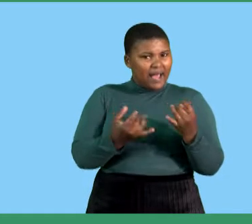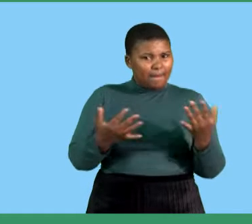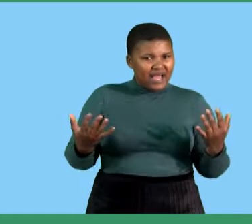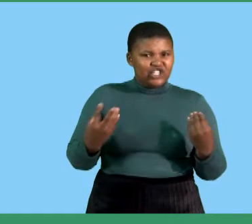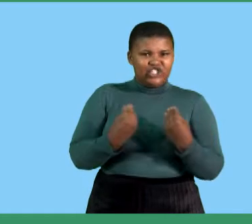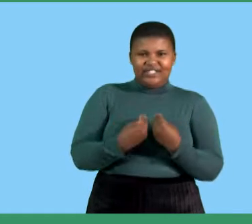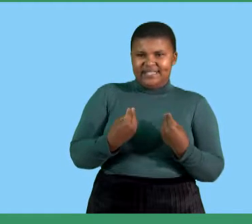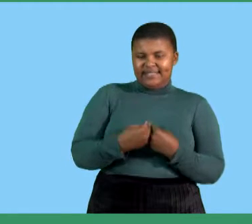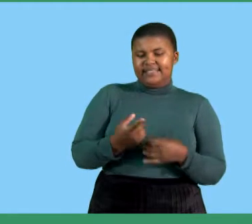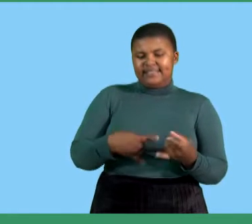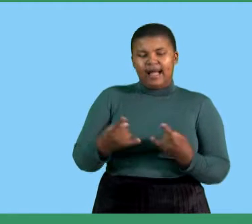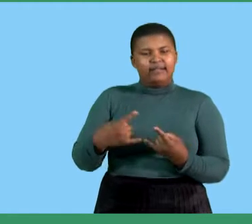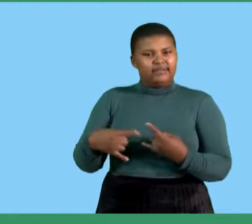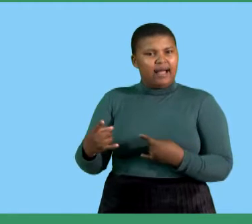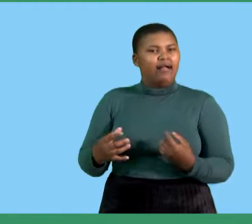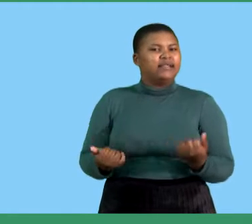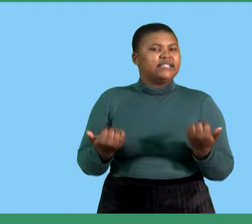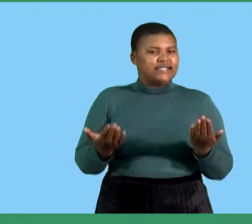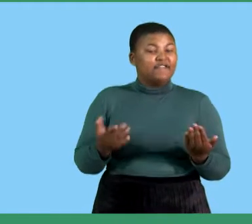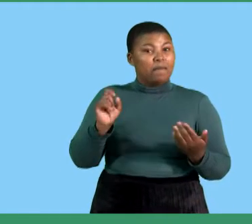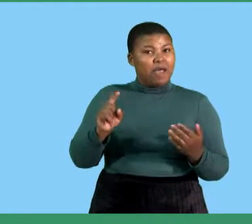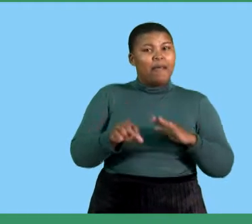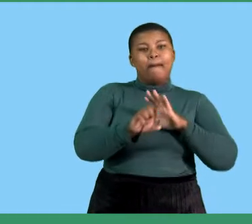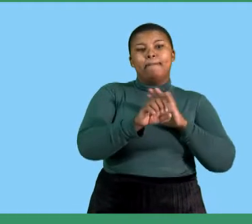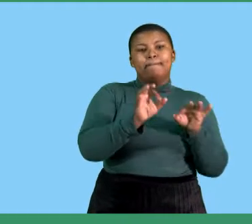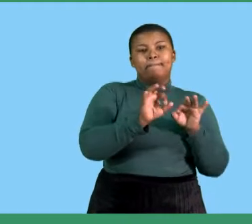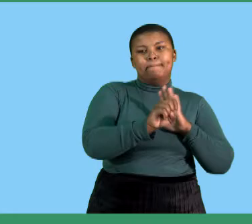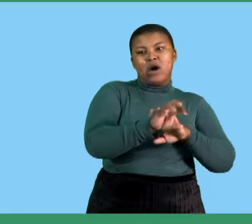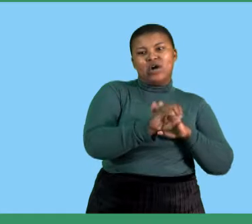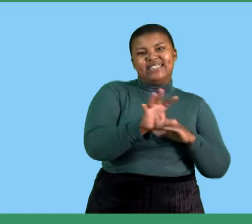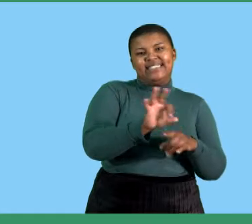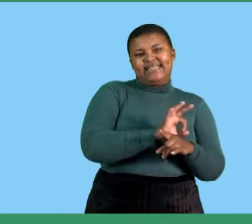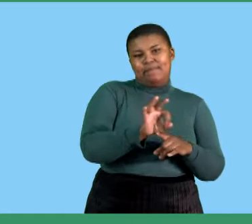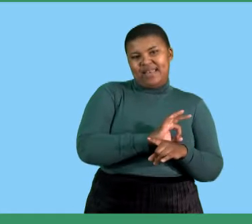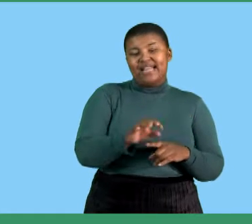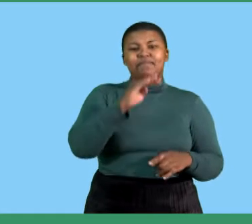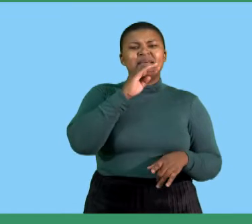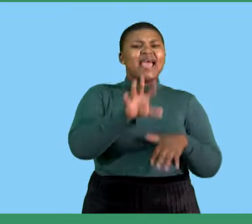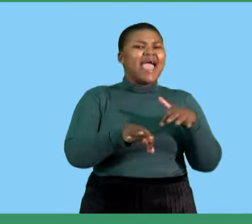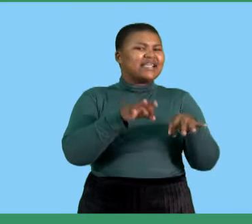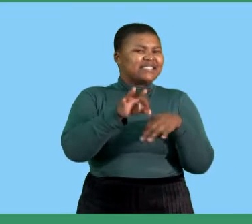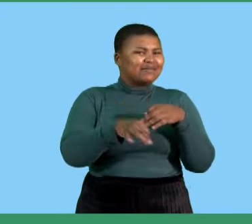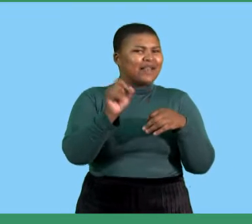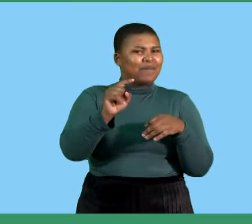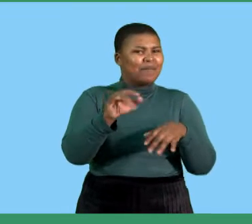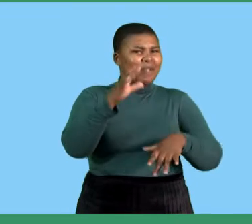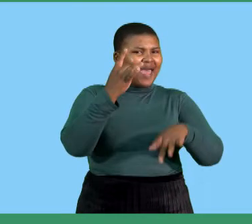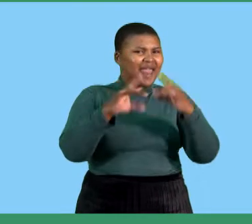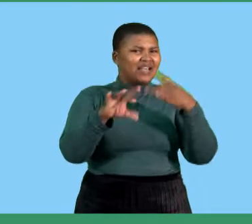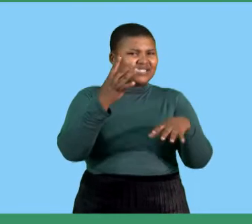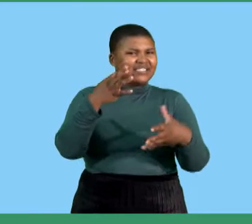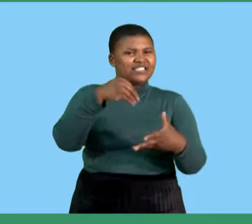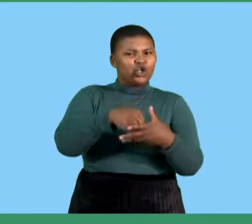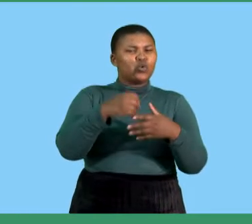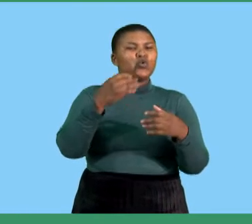prices of goods and services. That is your market plan. I repeat, it is a description of the market analysis,